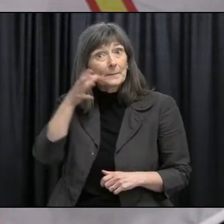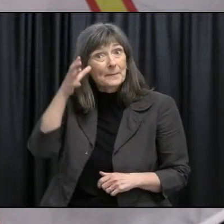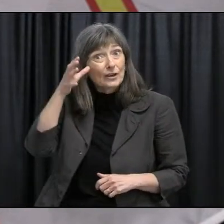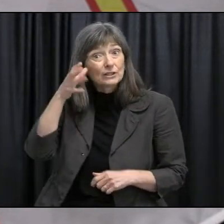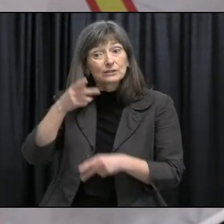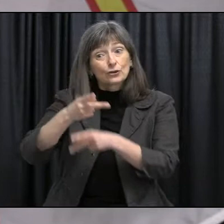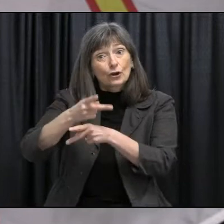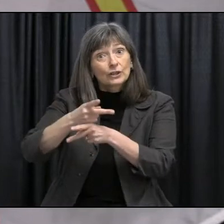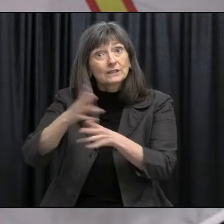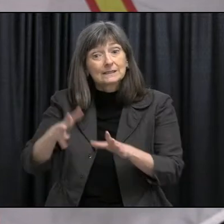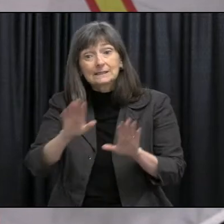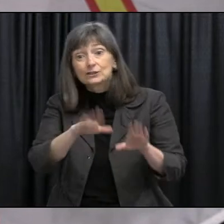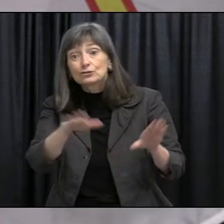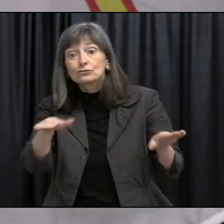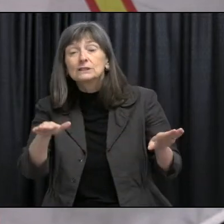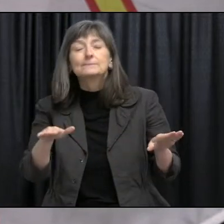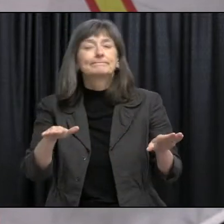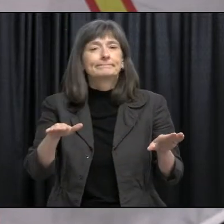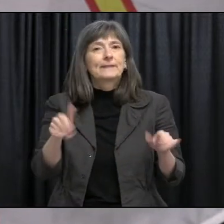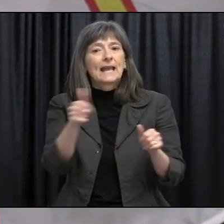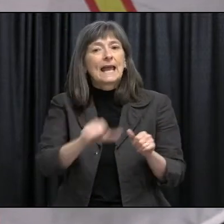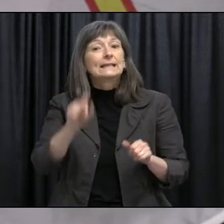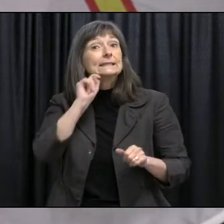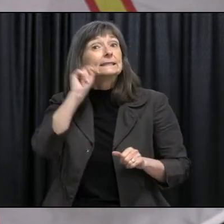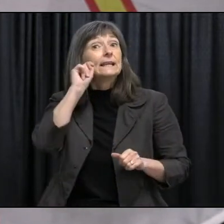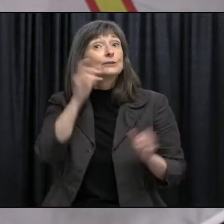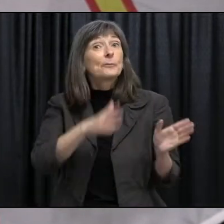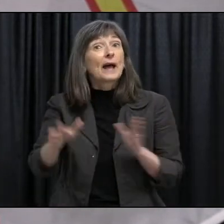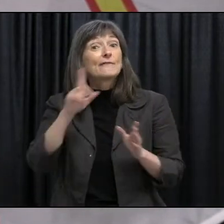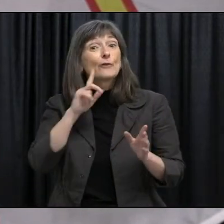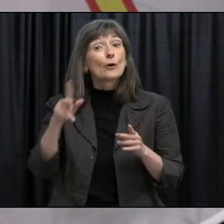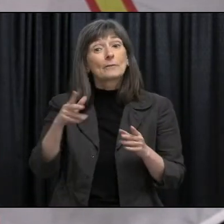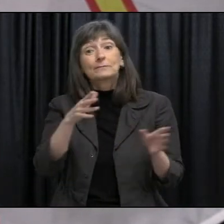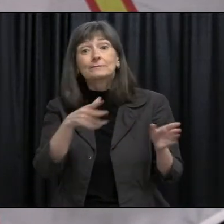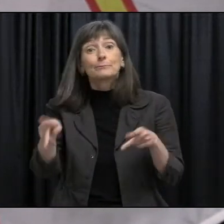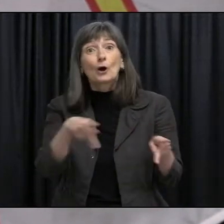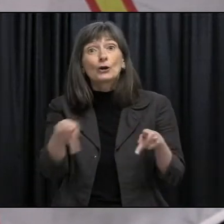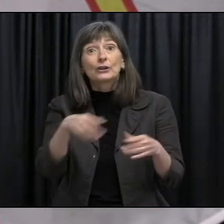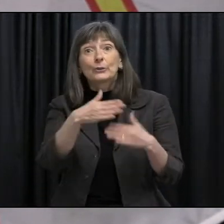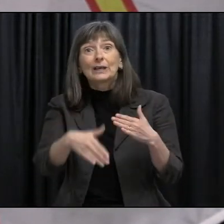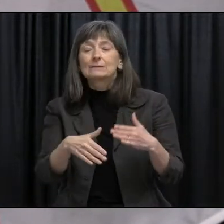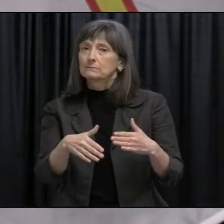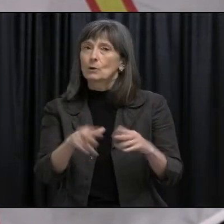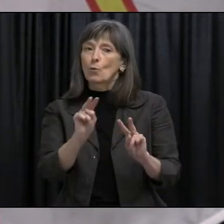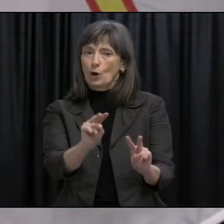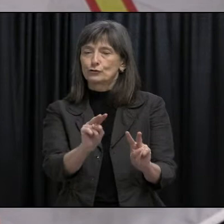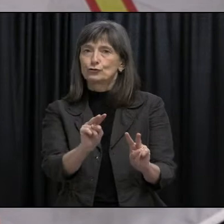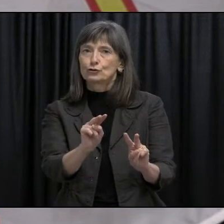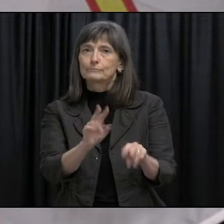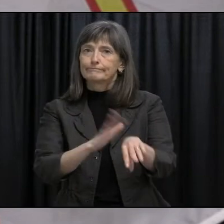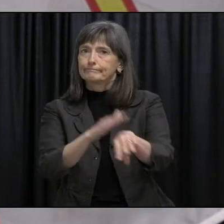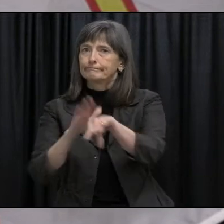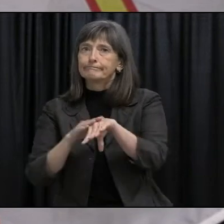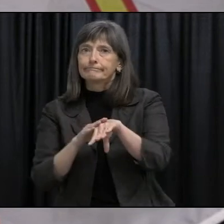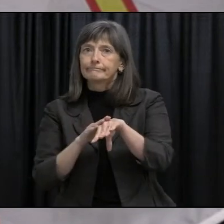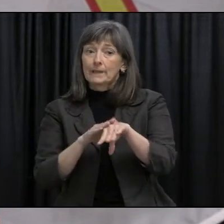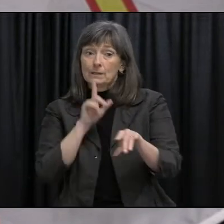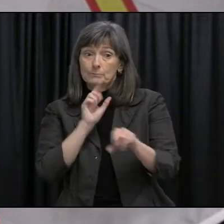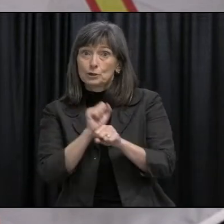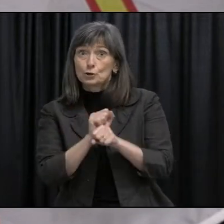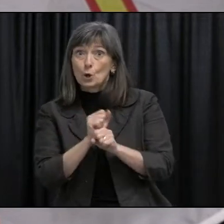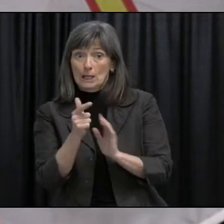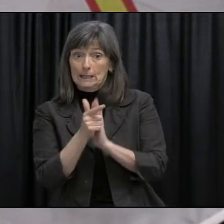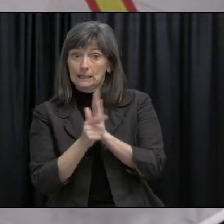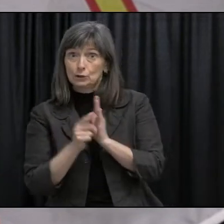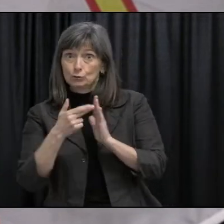guardians to pay close attention to any plans their teenagers have for the weekend ahead. not only to ensure it is legally permitted, but because